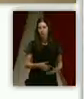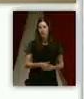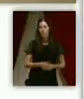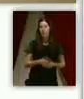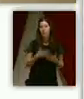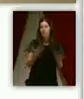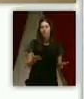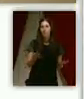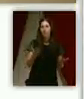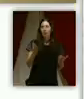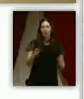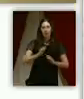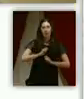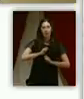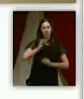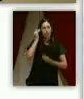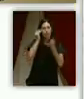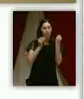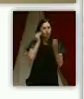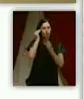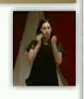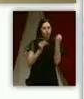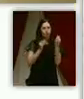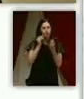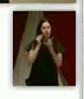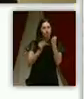What are you talking about?